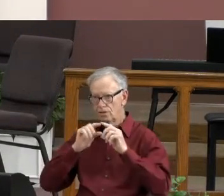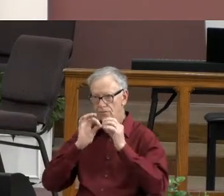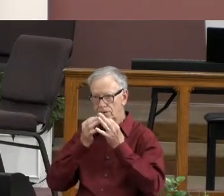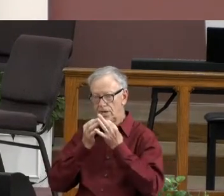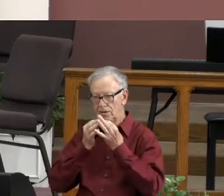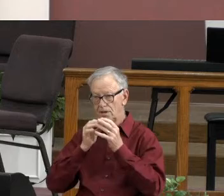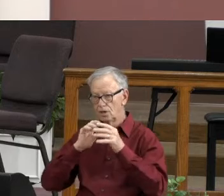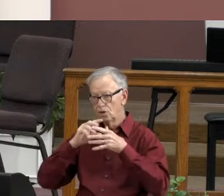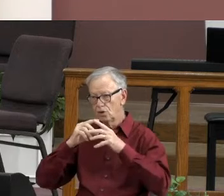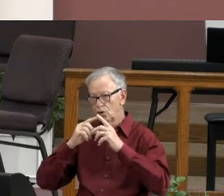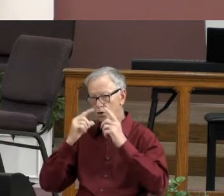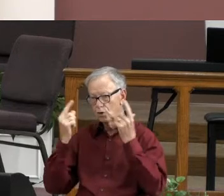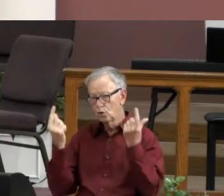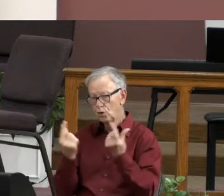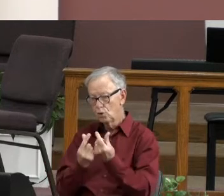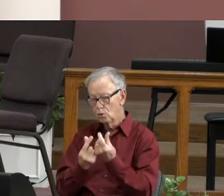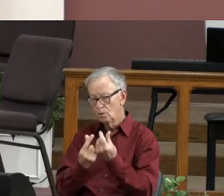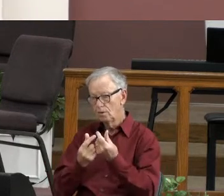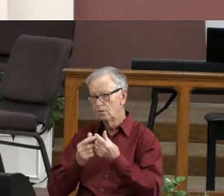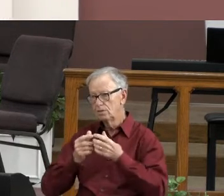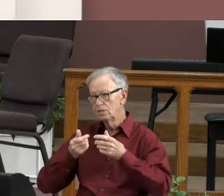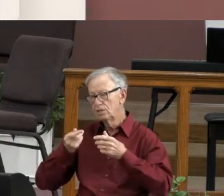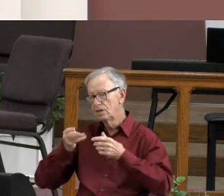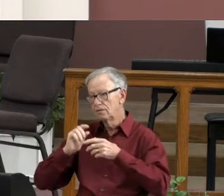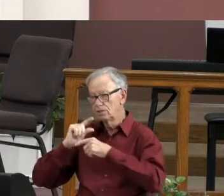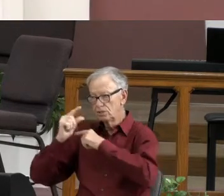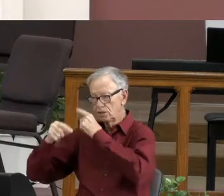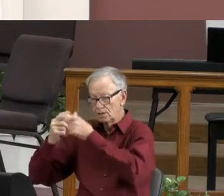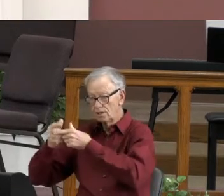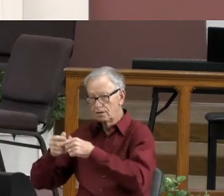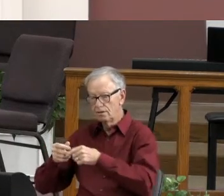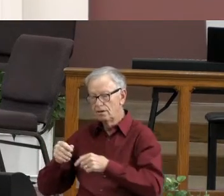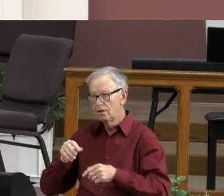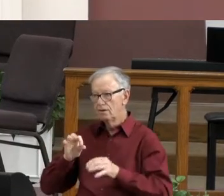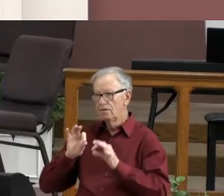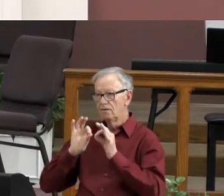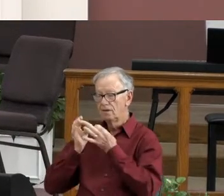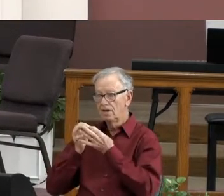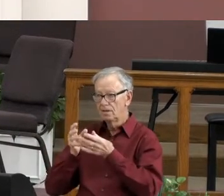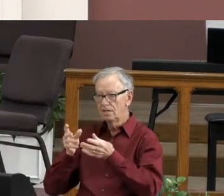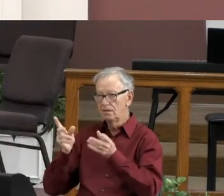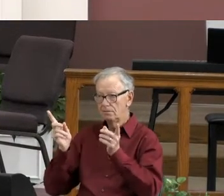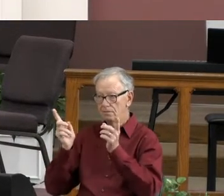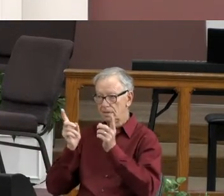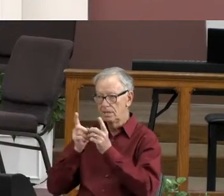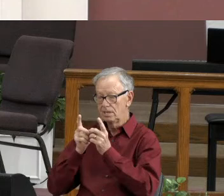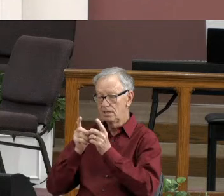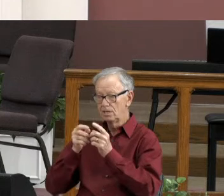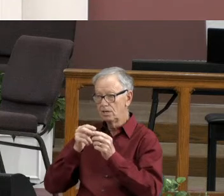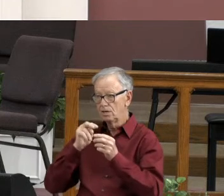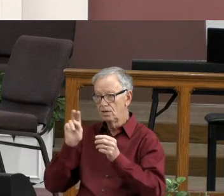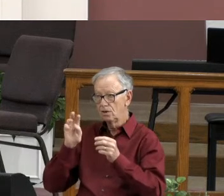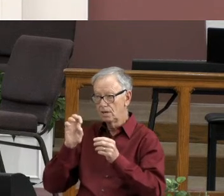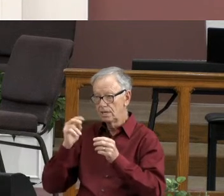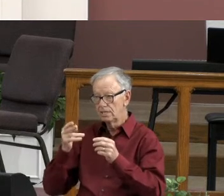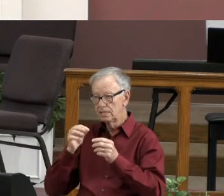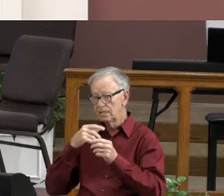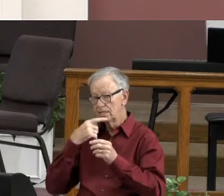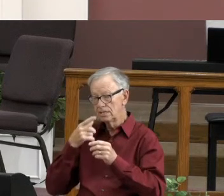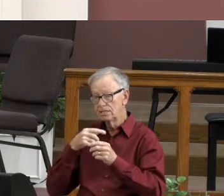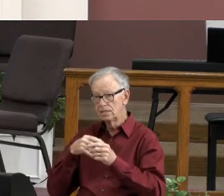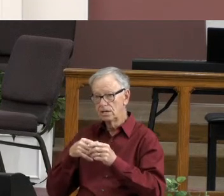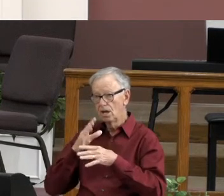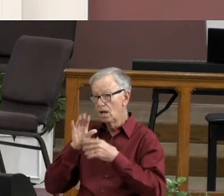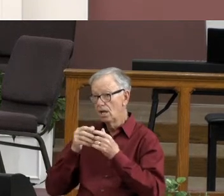several generations, but can you imagine the family gathering when Noah says, hey, let's all get together? Well, that's the whole earth